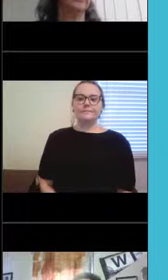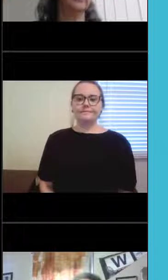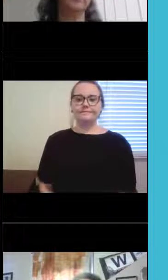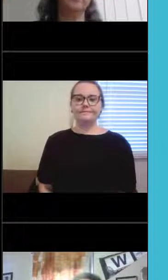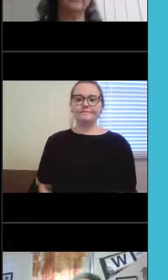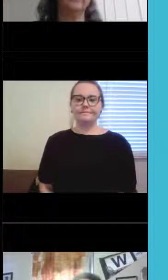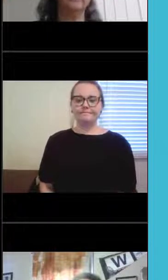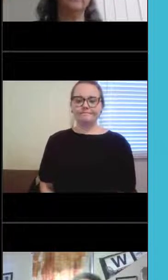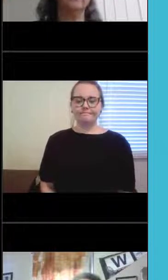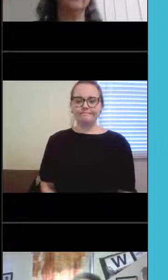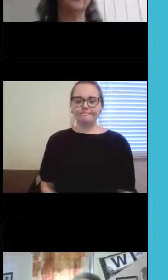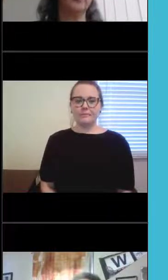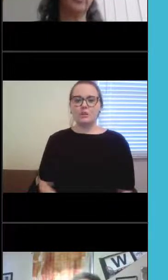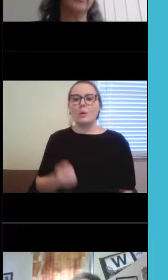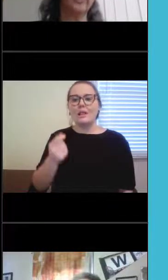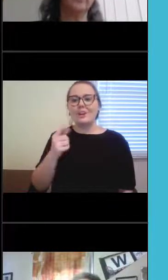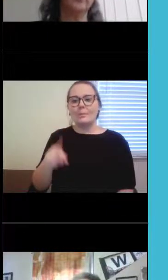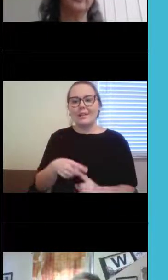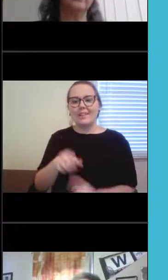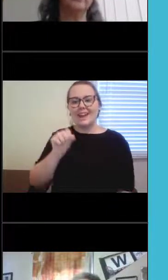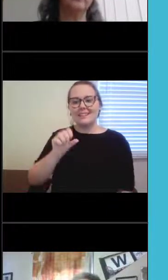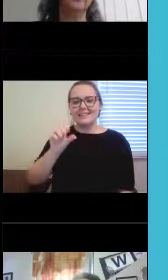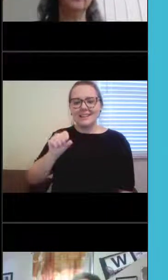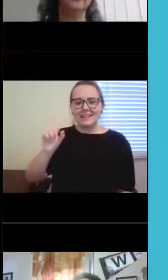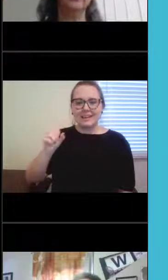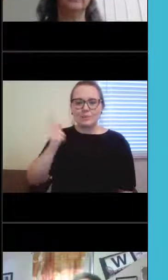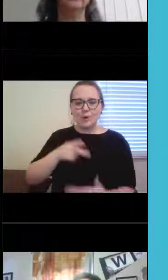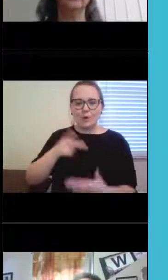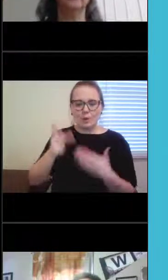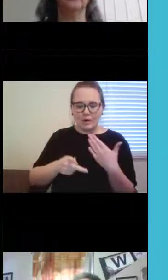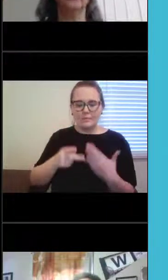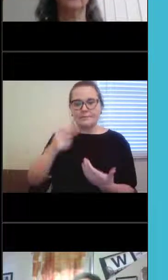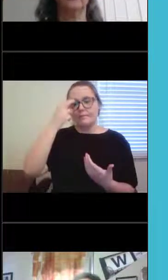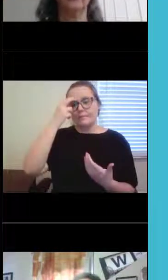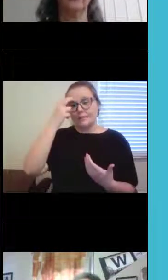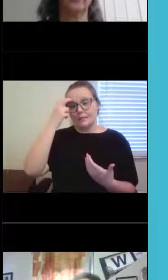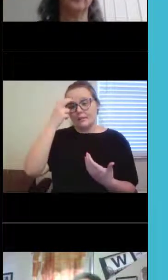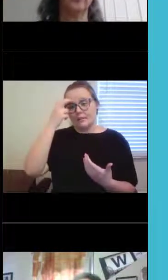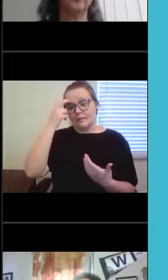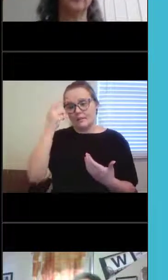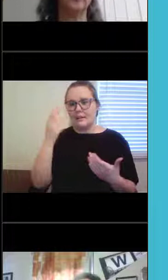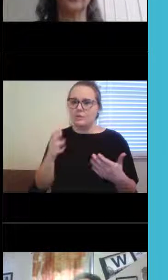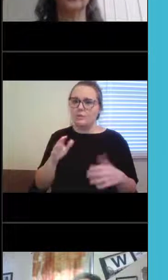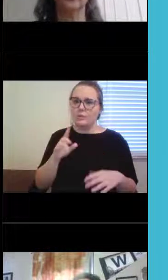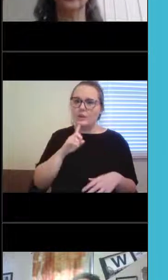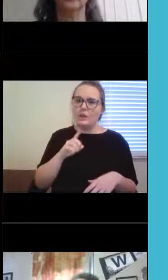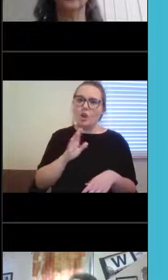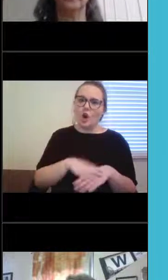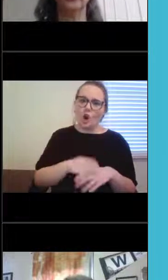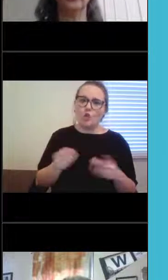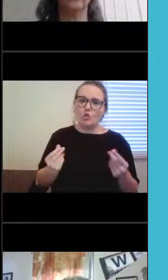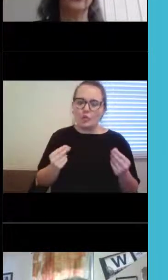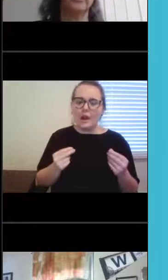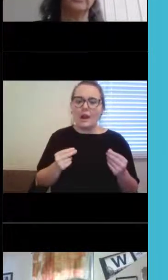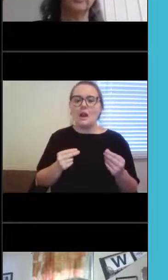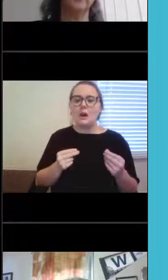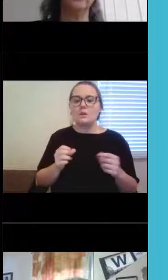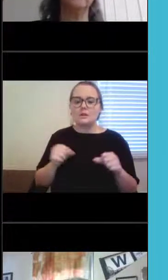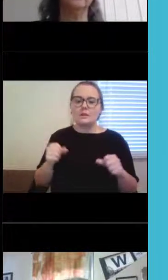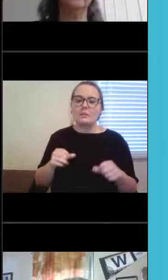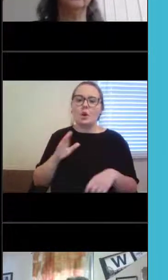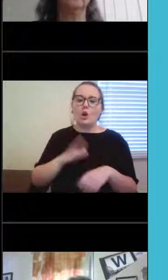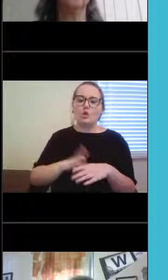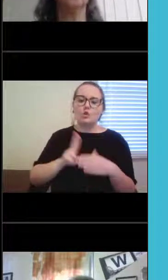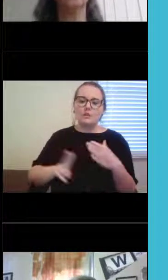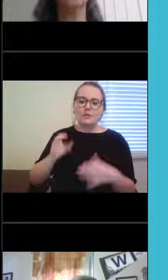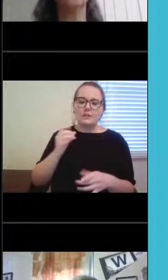So just a little bit about that SSS program that we did, which was, again, a large sort of on-the-ground program. This was done before COVID on a university